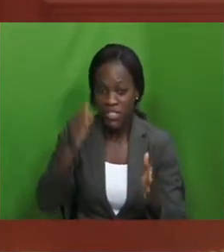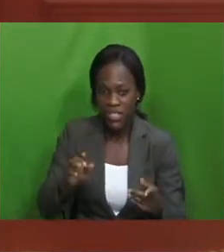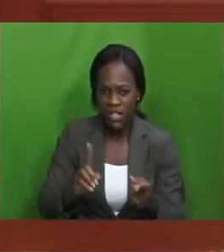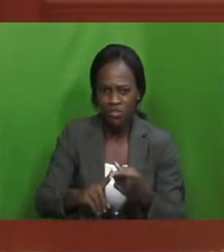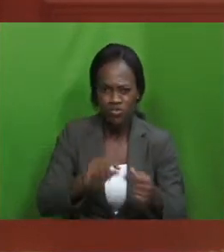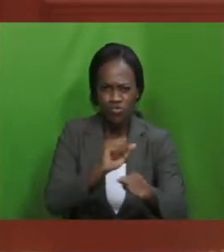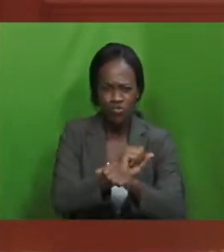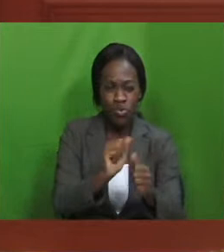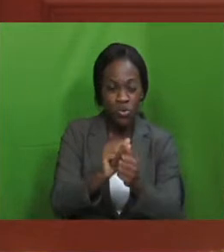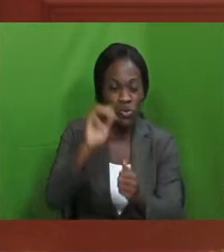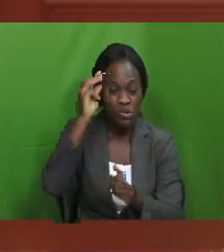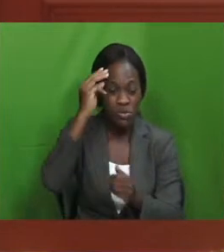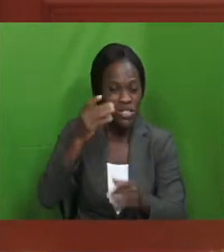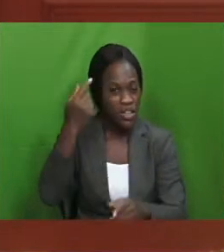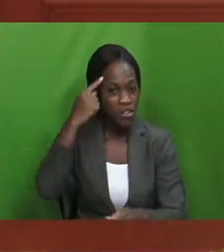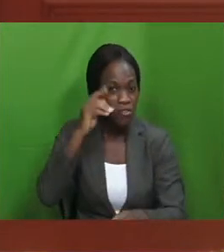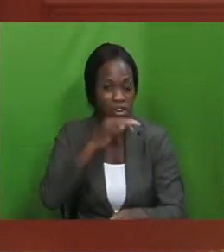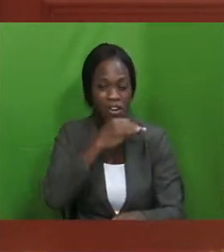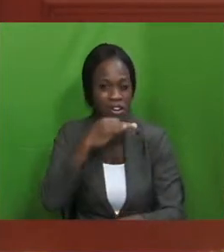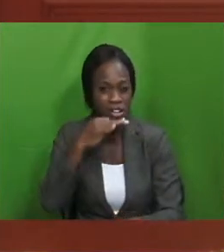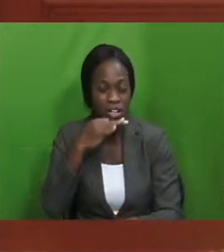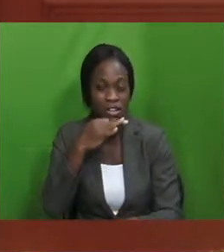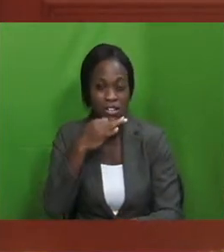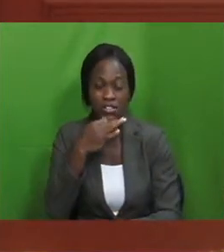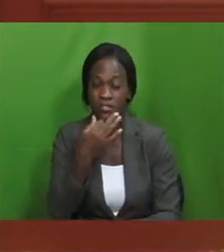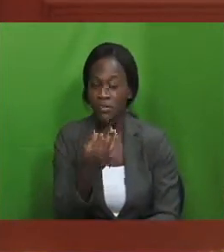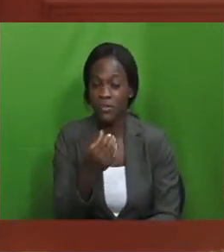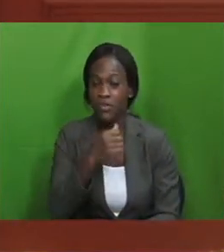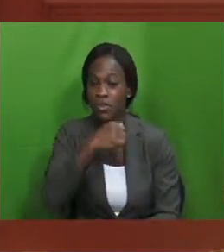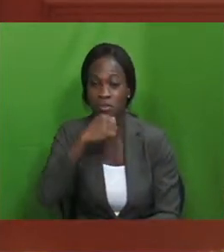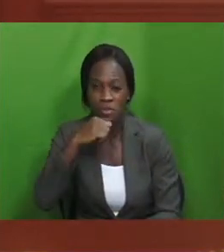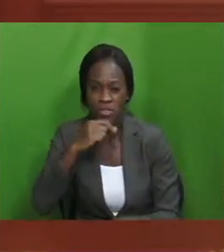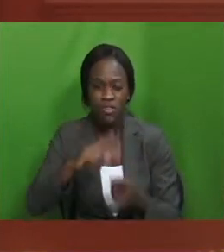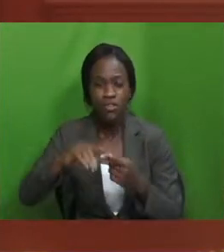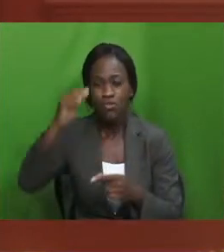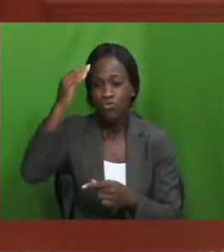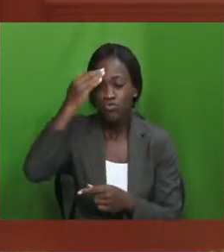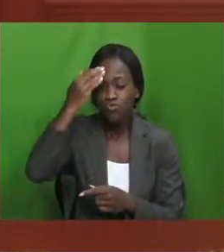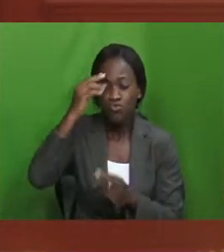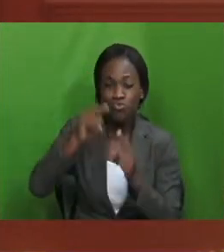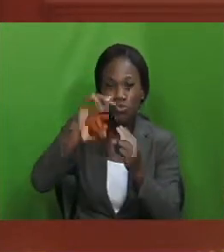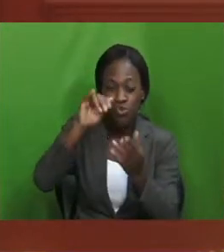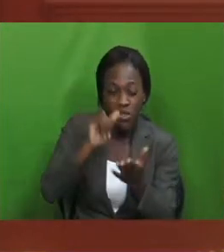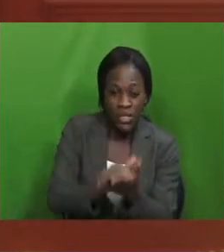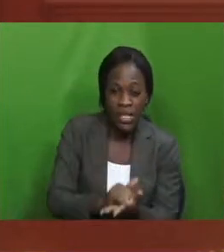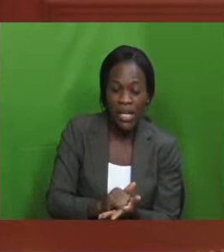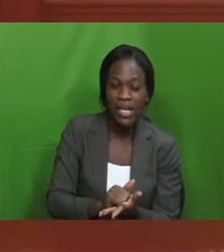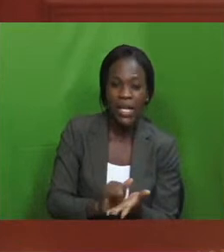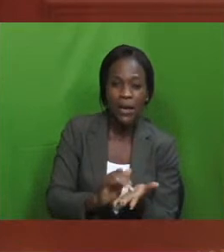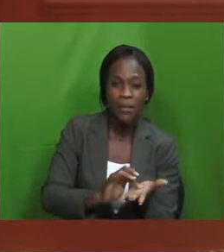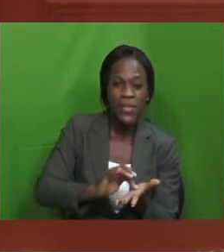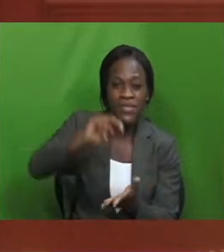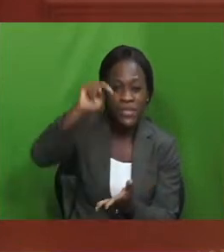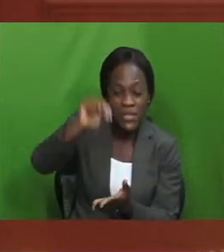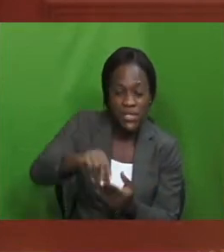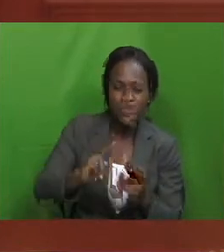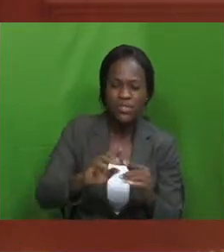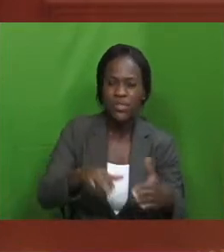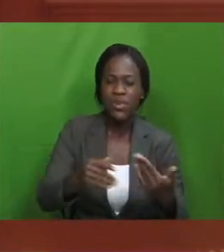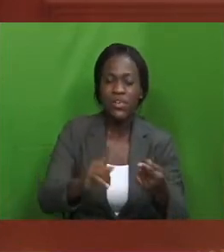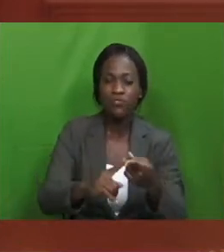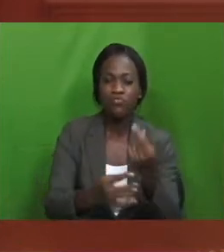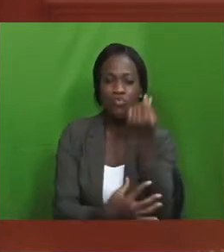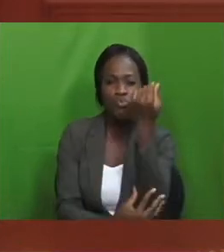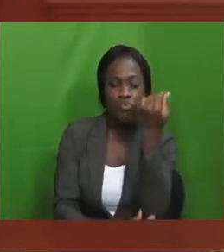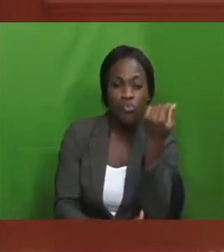and make available to fertilizer suppliers so that these products are made available to poor Ghanaian